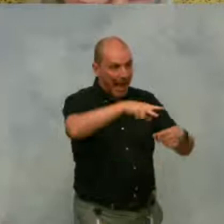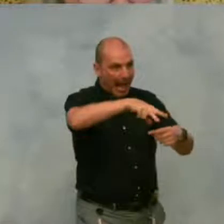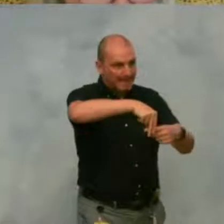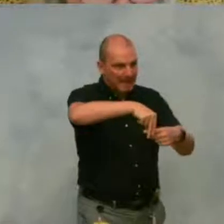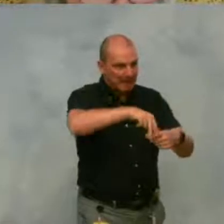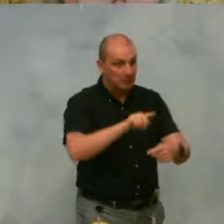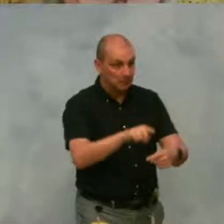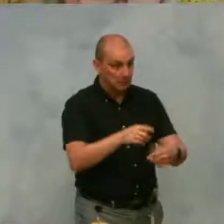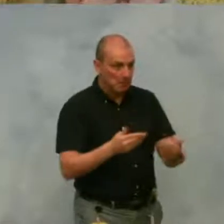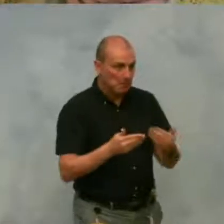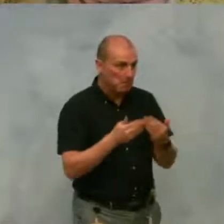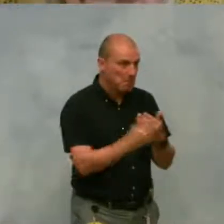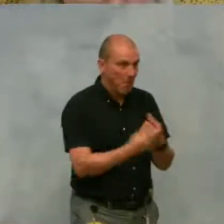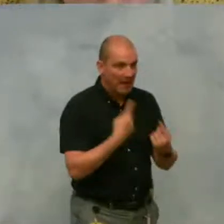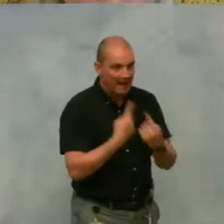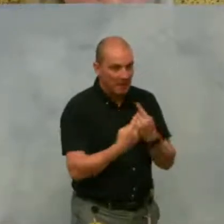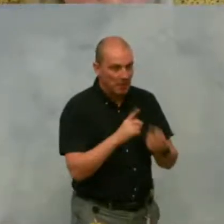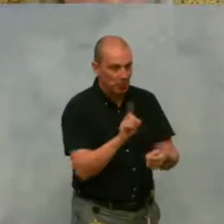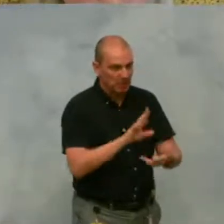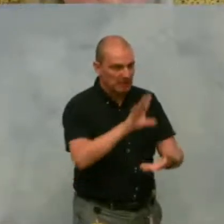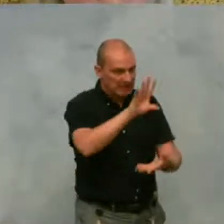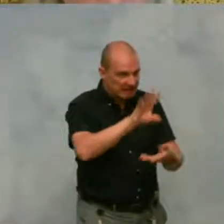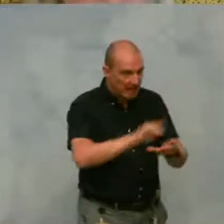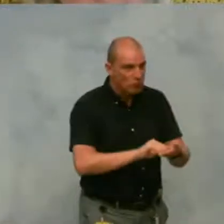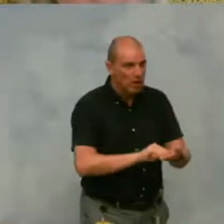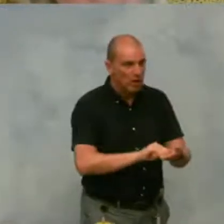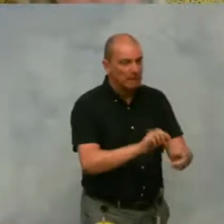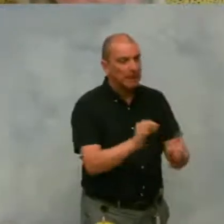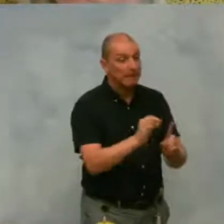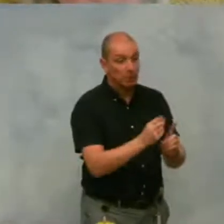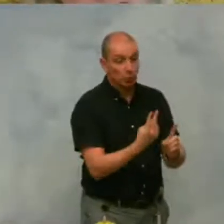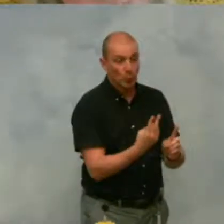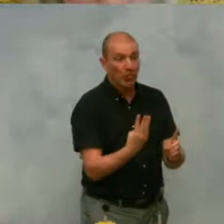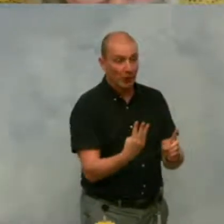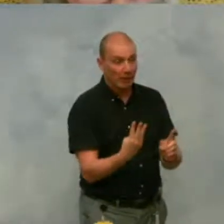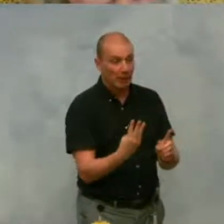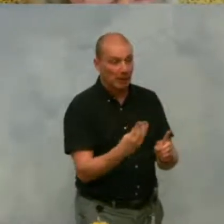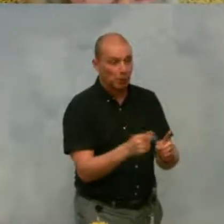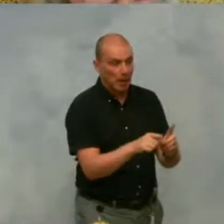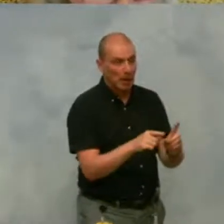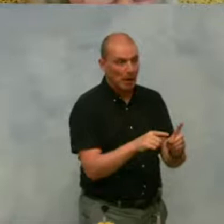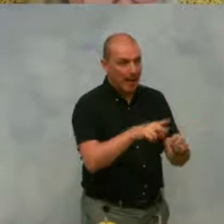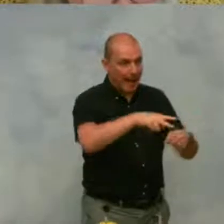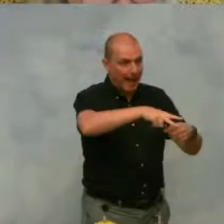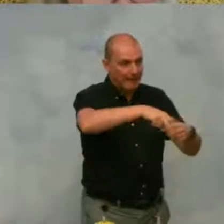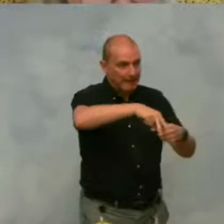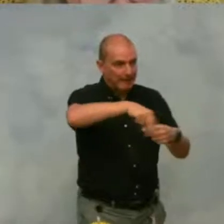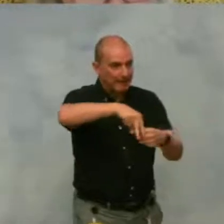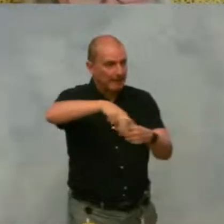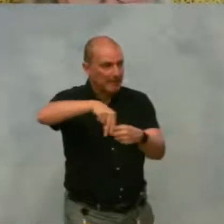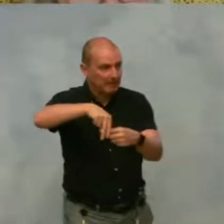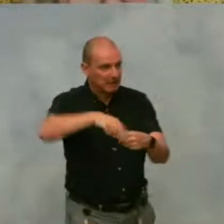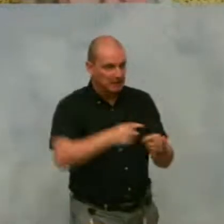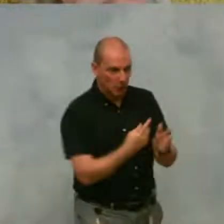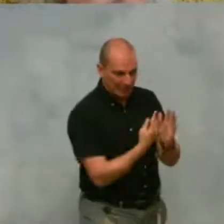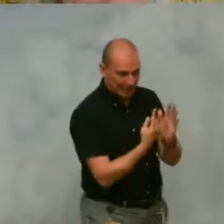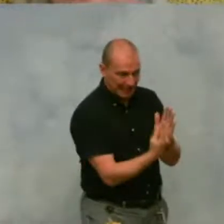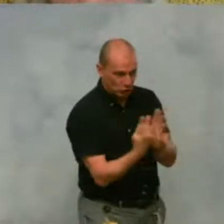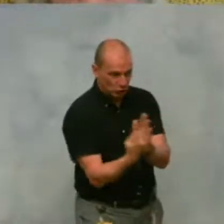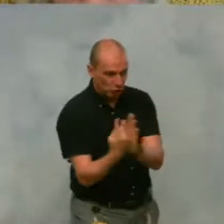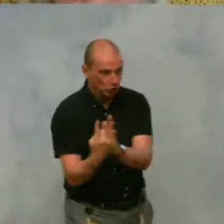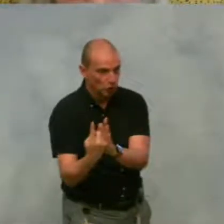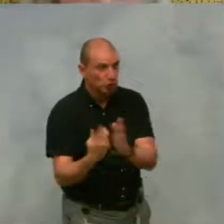report show the summary for the resource on page 23, and then a page for each individual service for your information. And again,